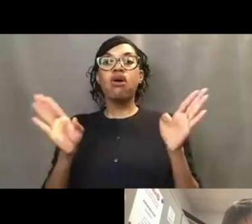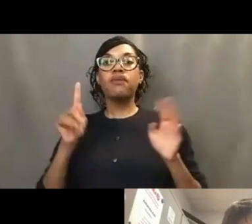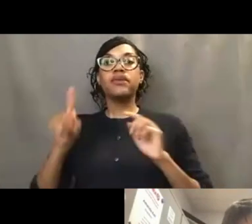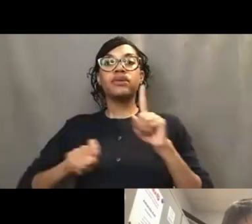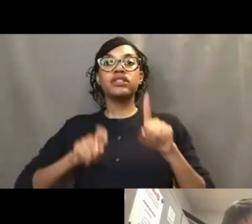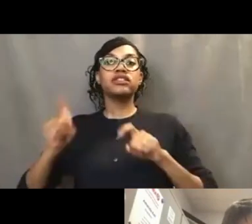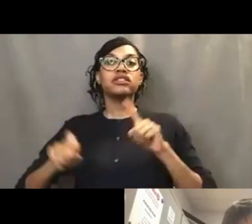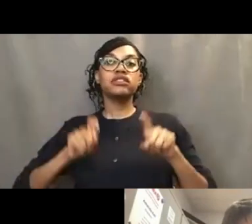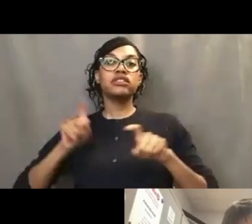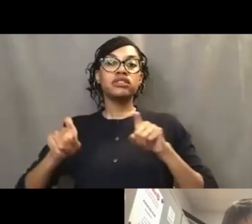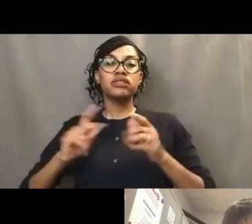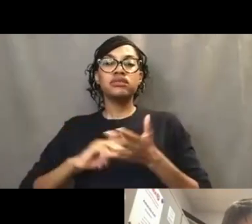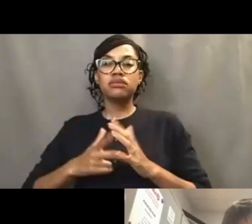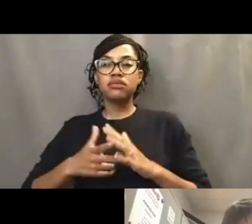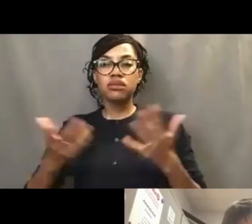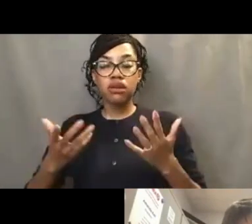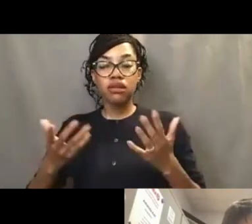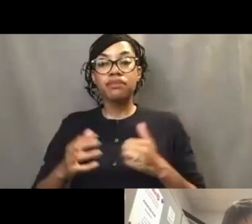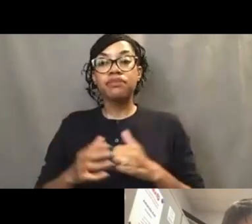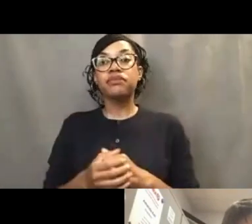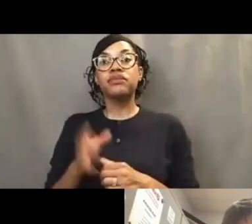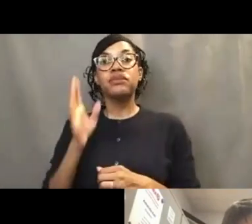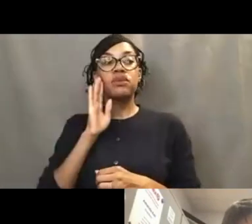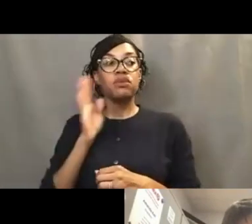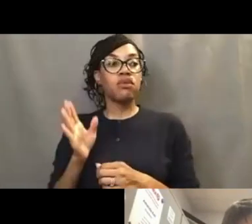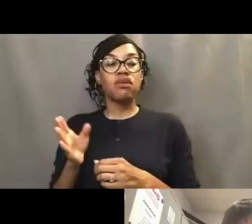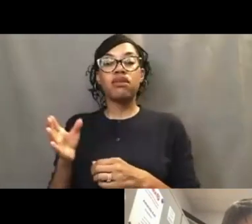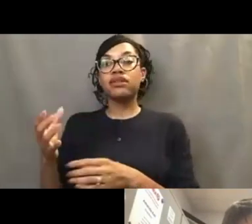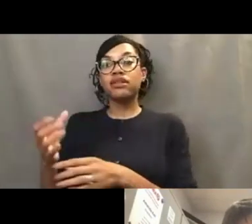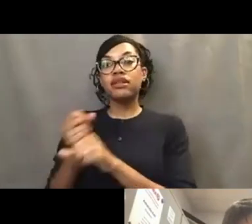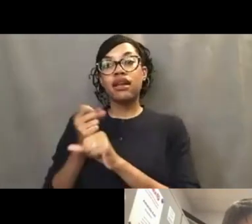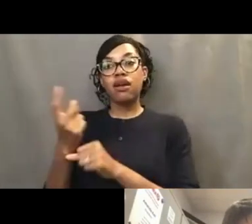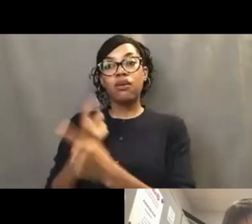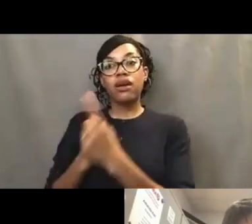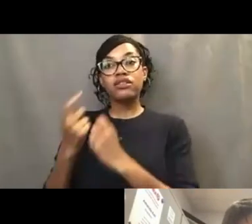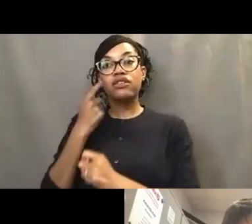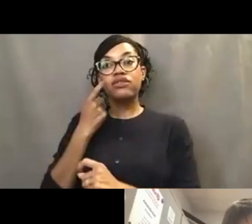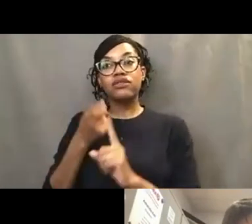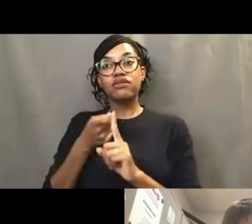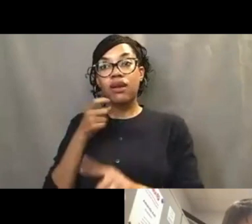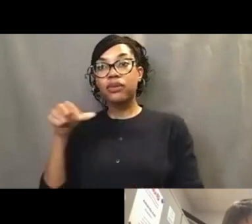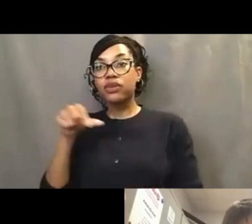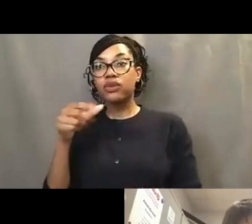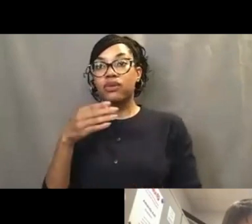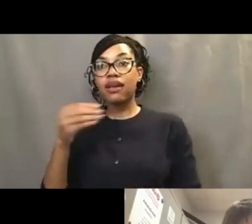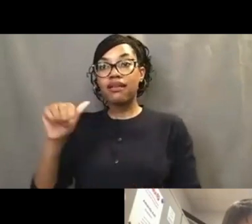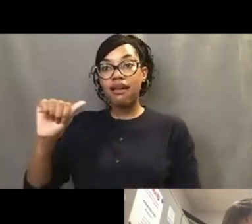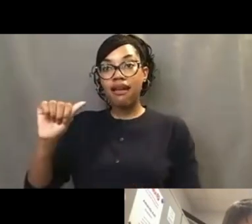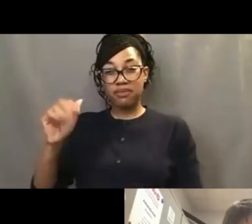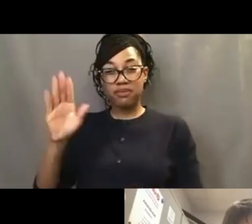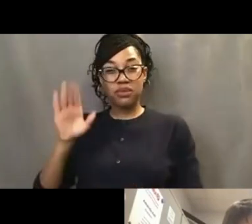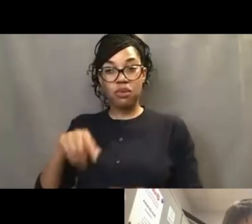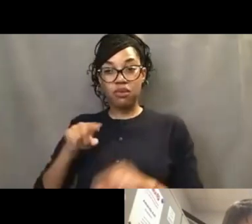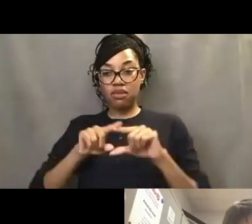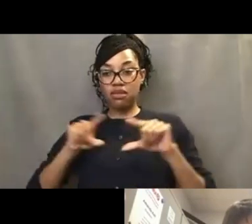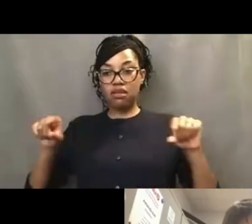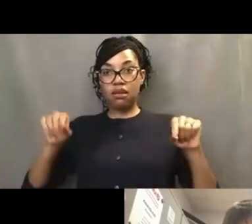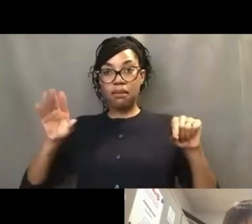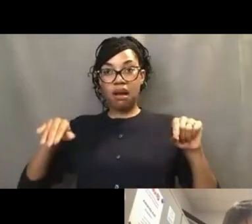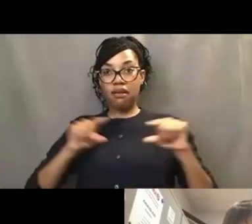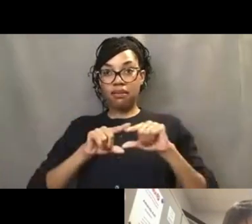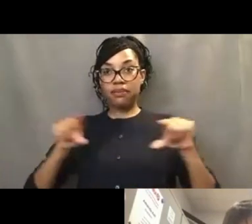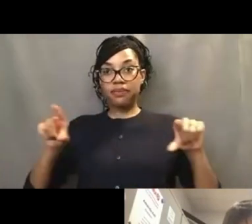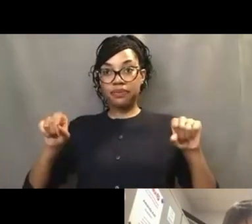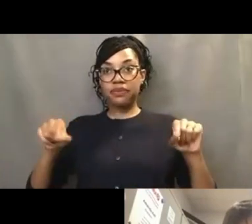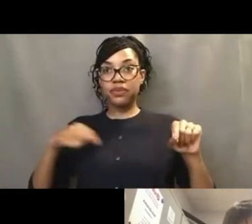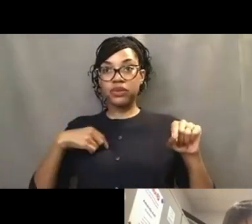this is the time where we're going to be looking for questions in the Q&A. So we encourage you to use the Q&A button at the bottom of your screen to ask